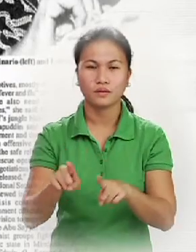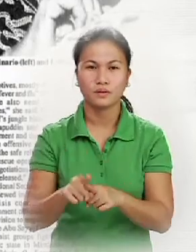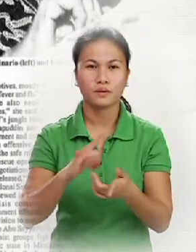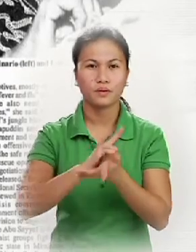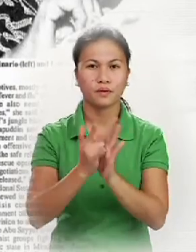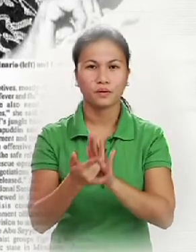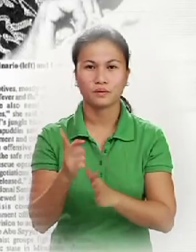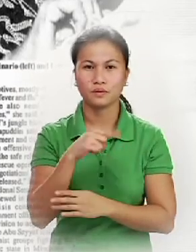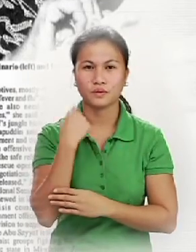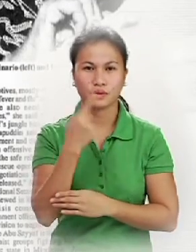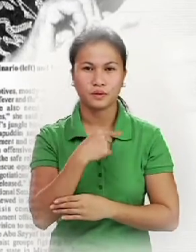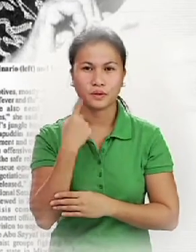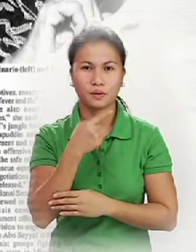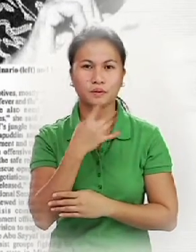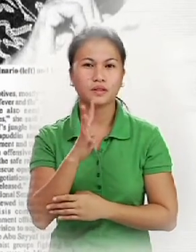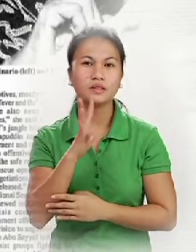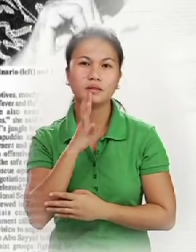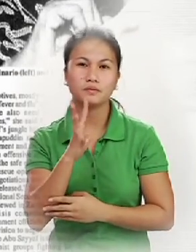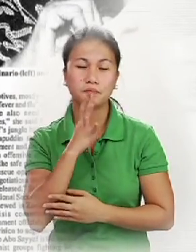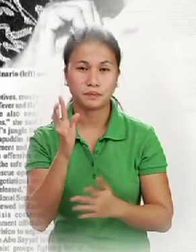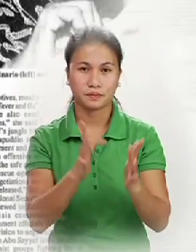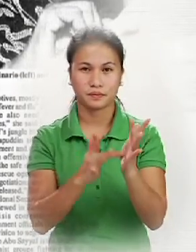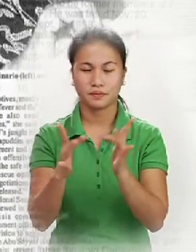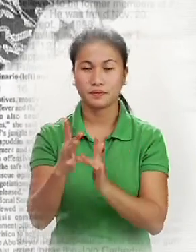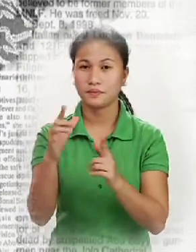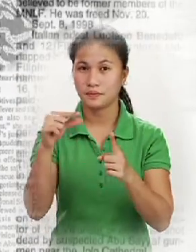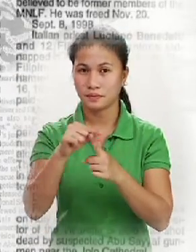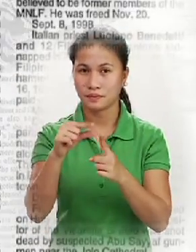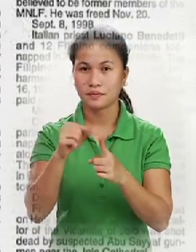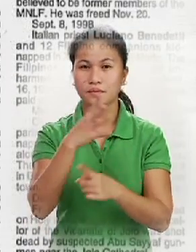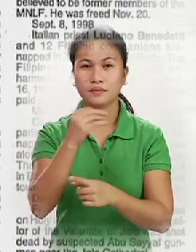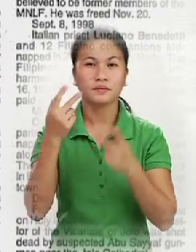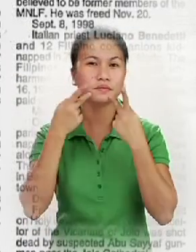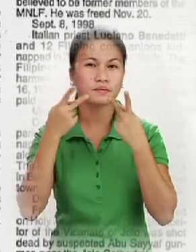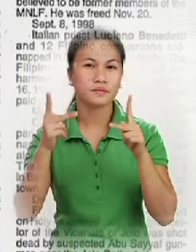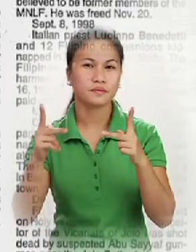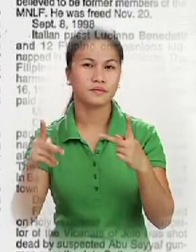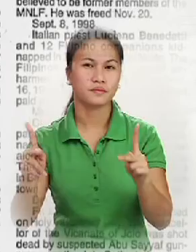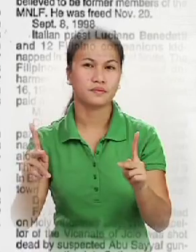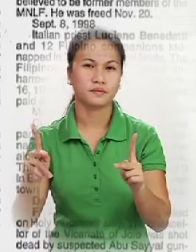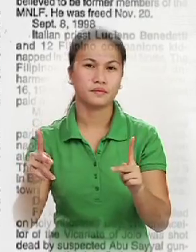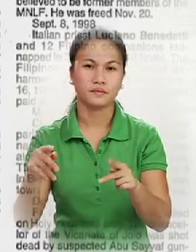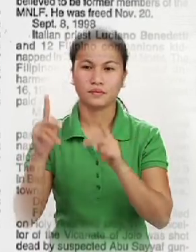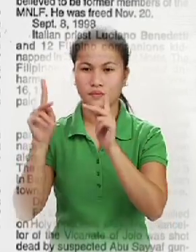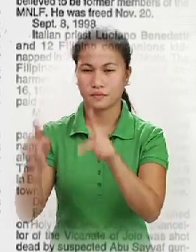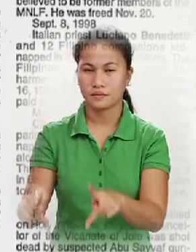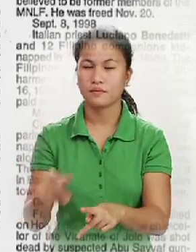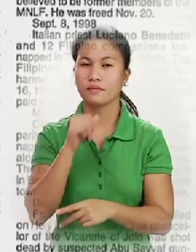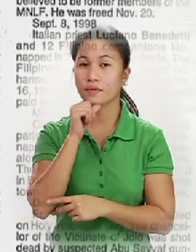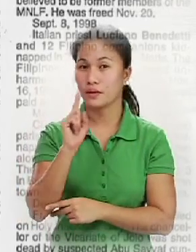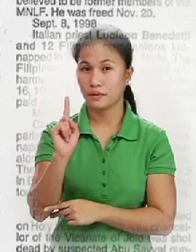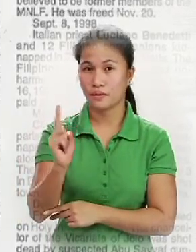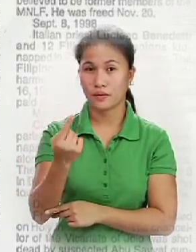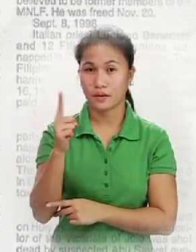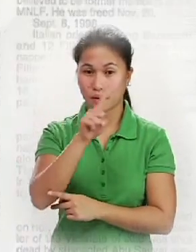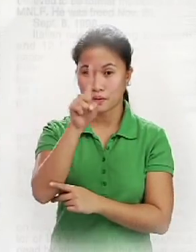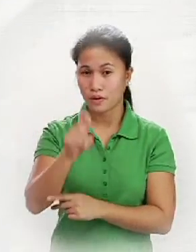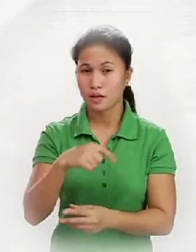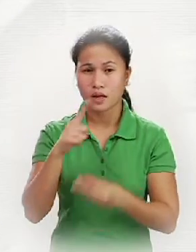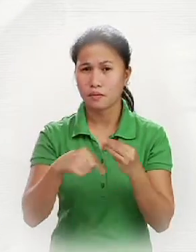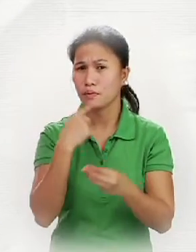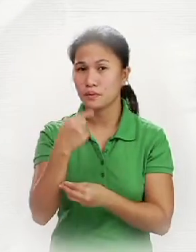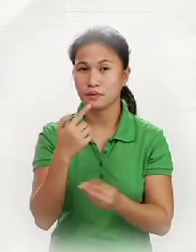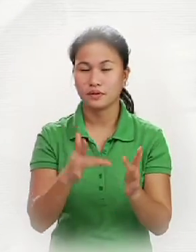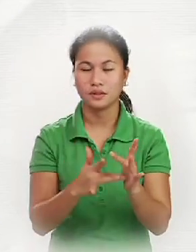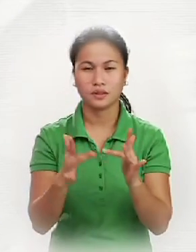also those who speak his word and proclaim his person. This is not